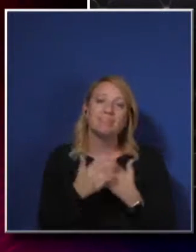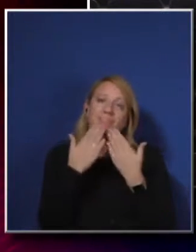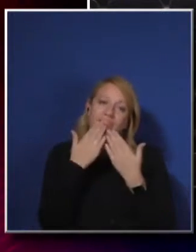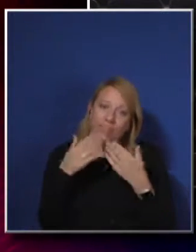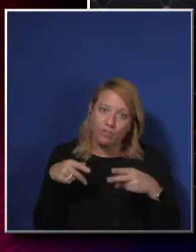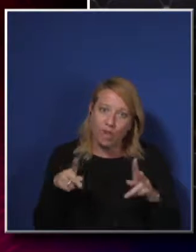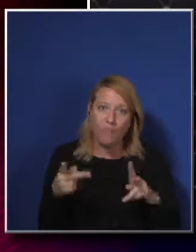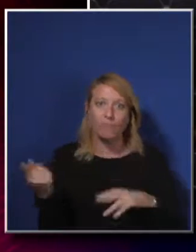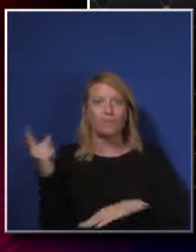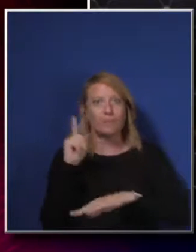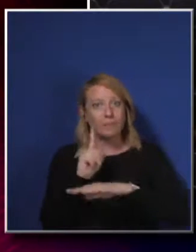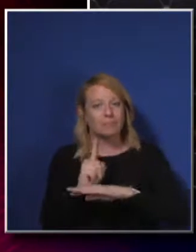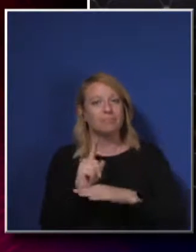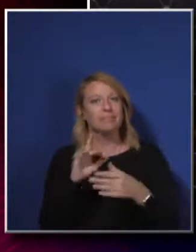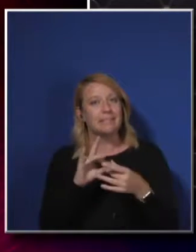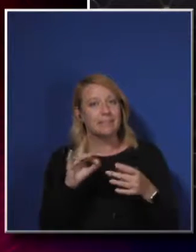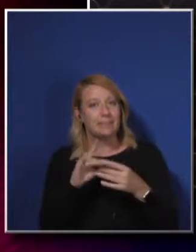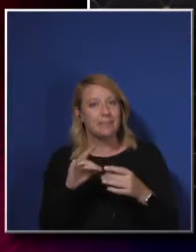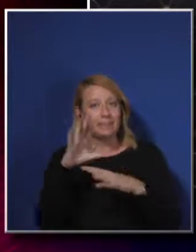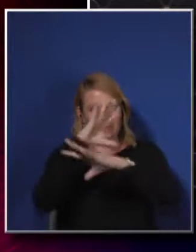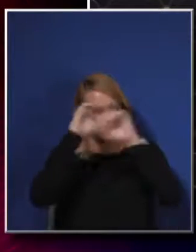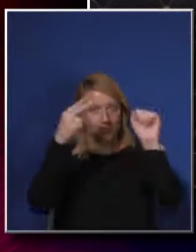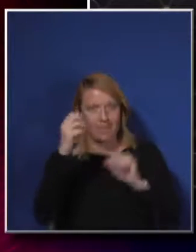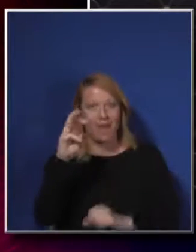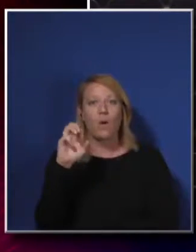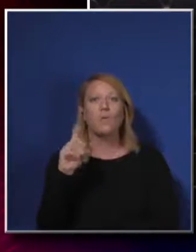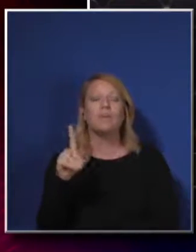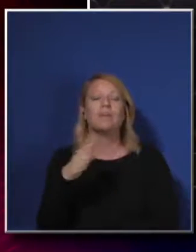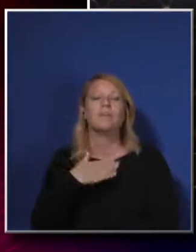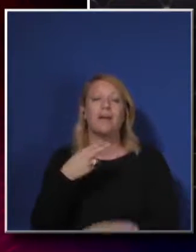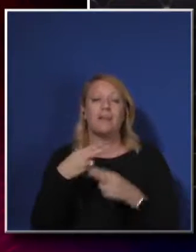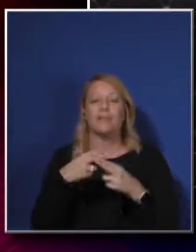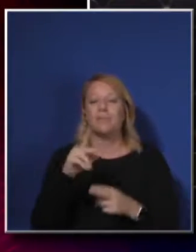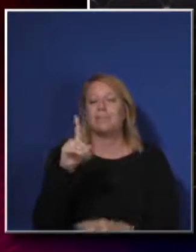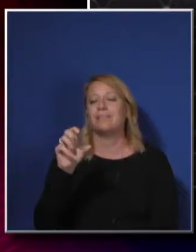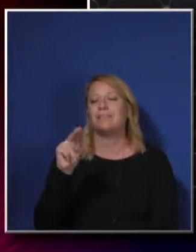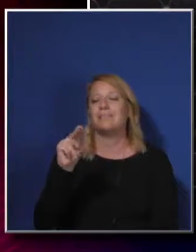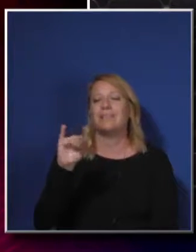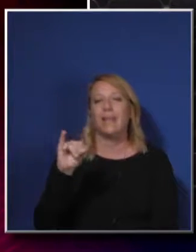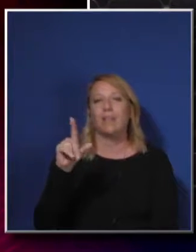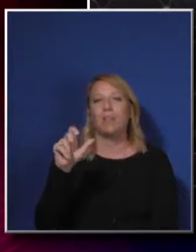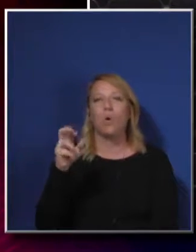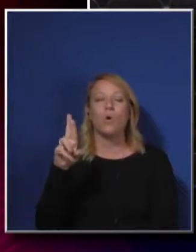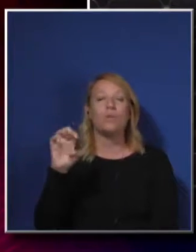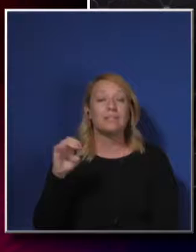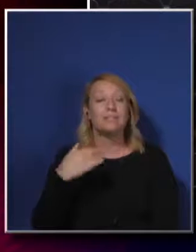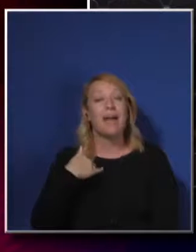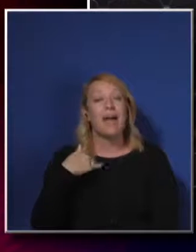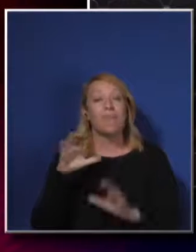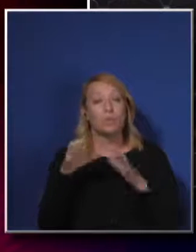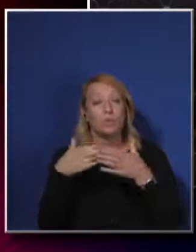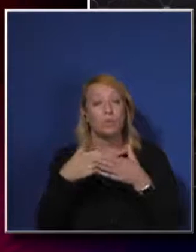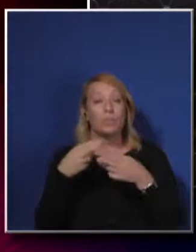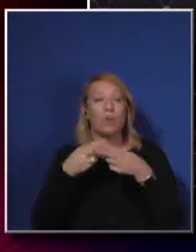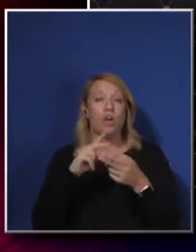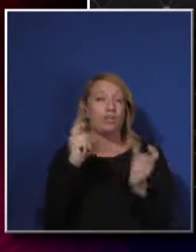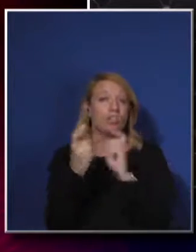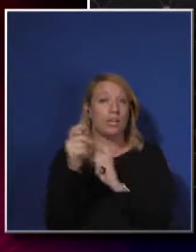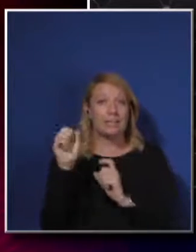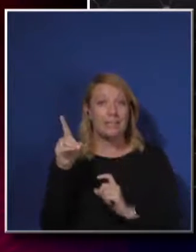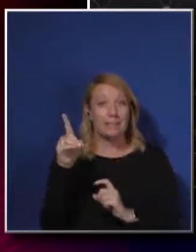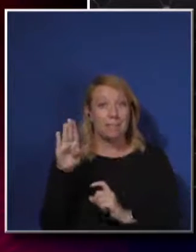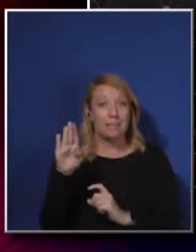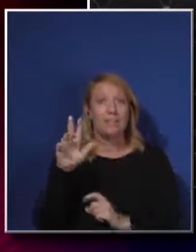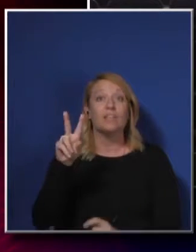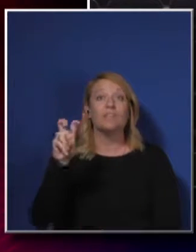to speak, President Howard. My name is Danny Lawrence. I speak on behalf of the 251 members of Change ASDB. Tonight is our